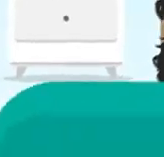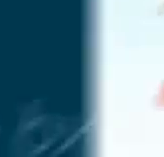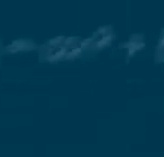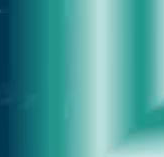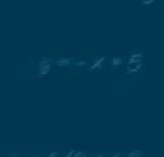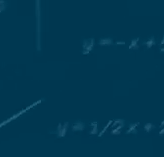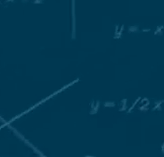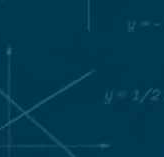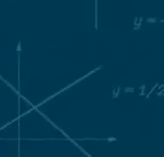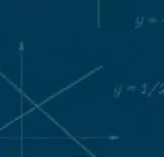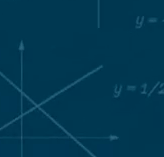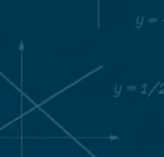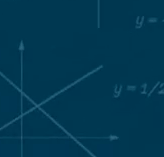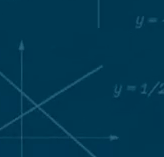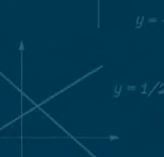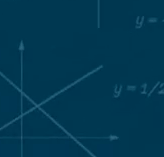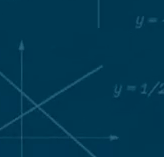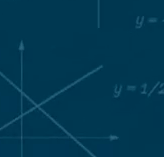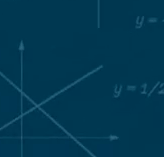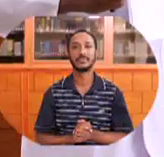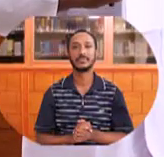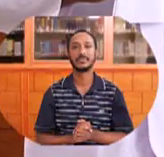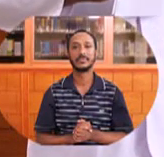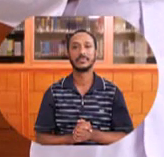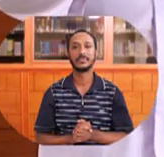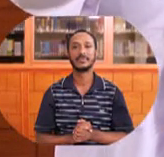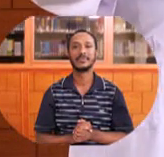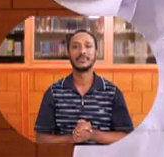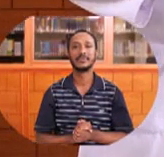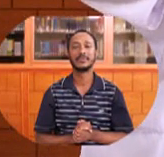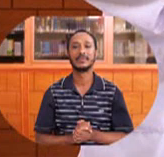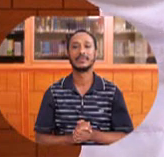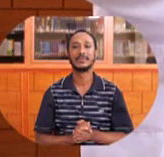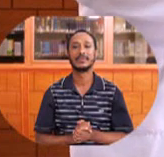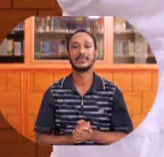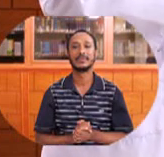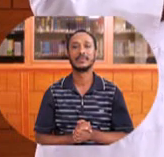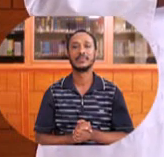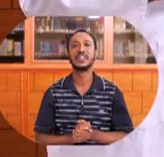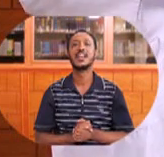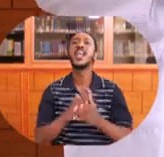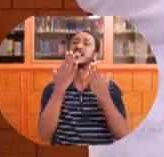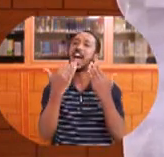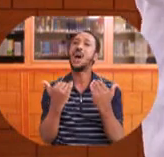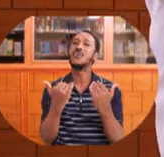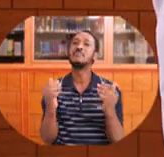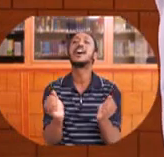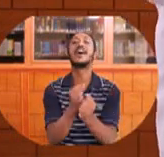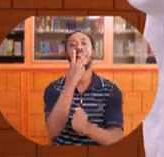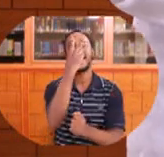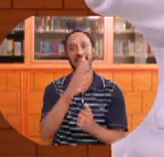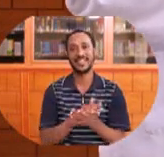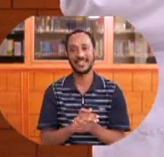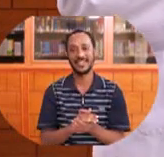Okay, let's see together. This global